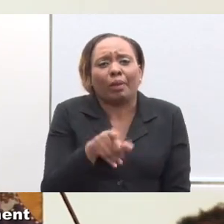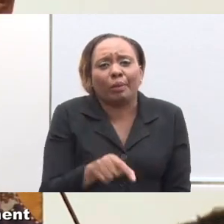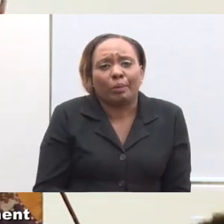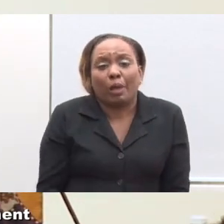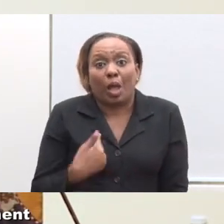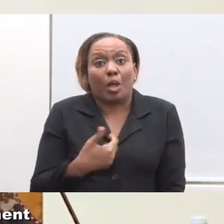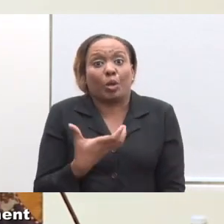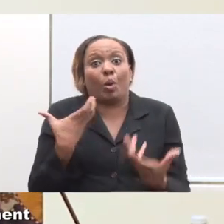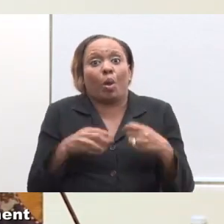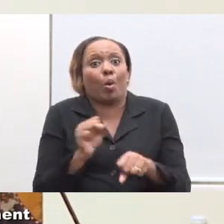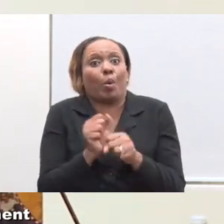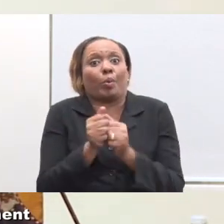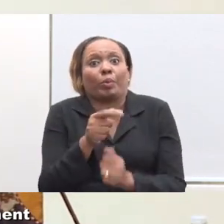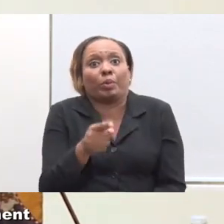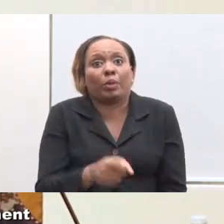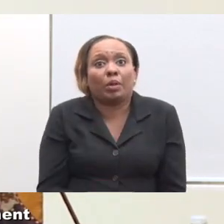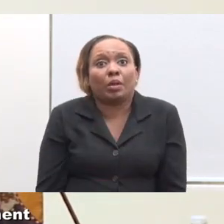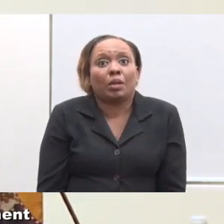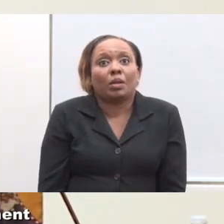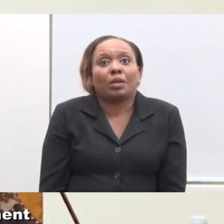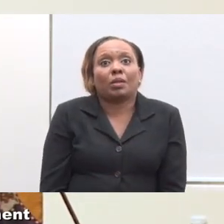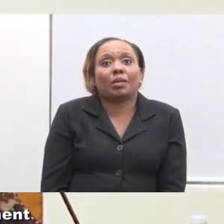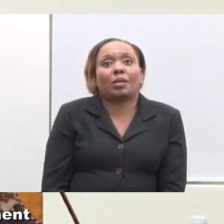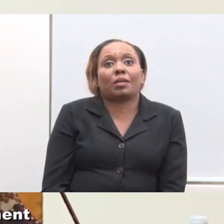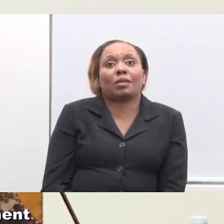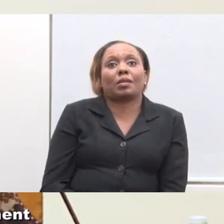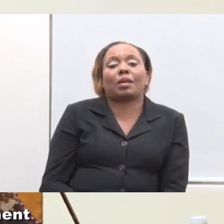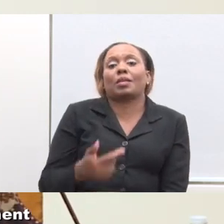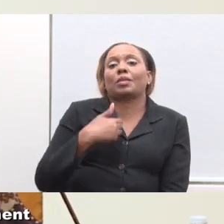just blow kisses at the leader of the opposition and he blow back at me.